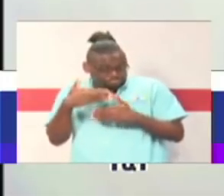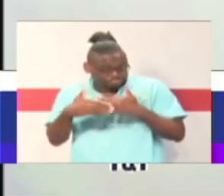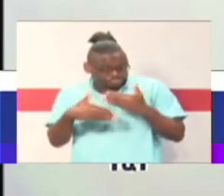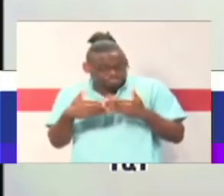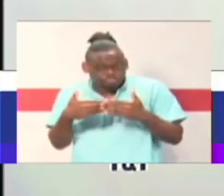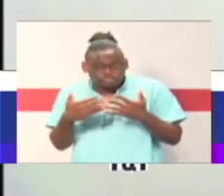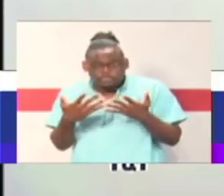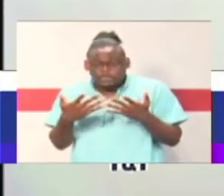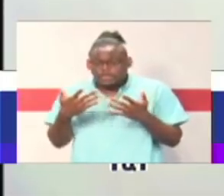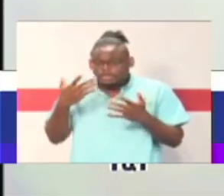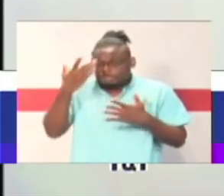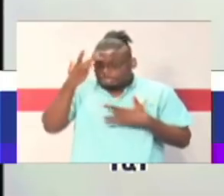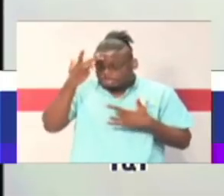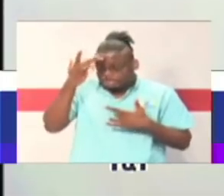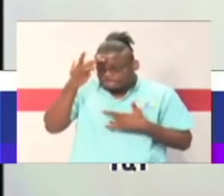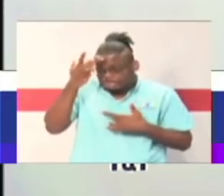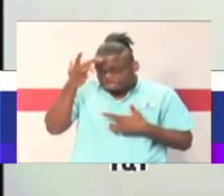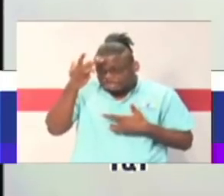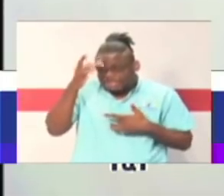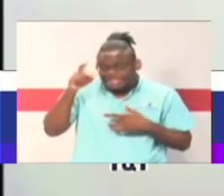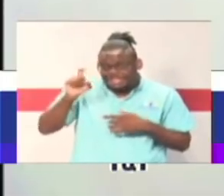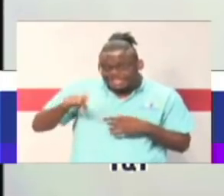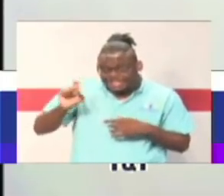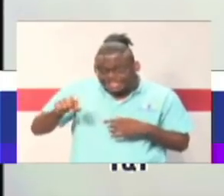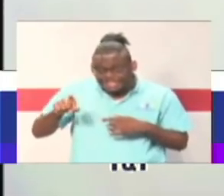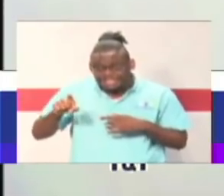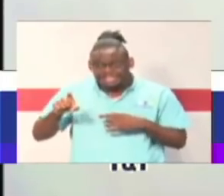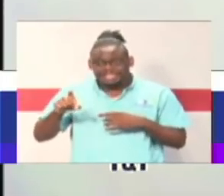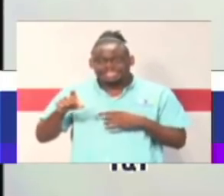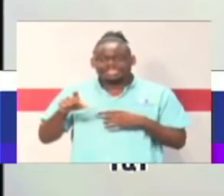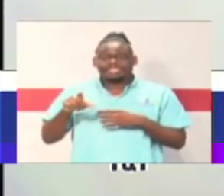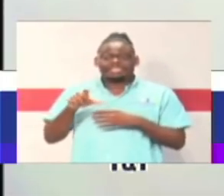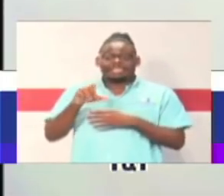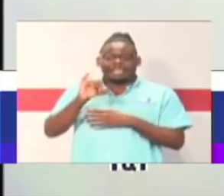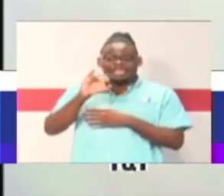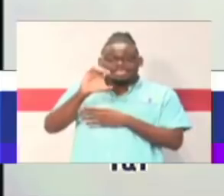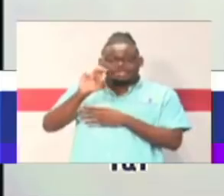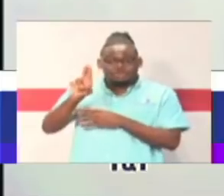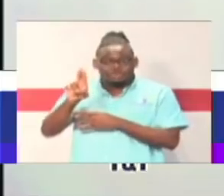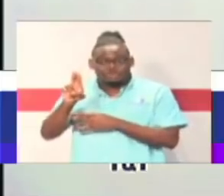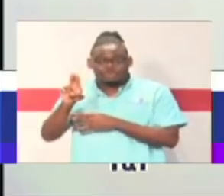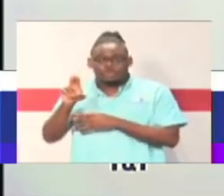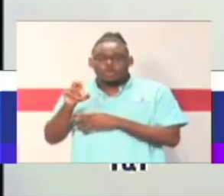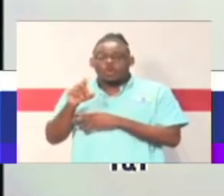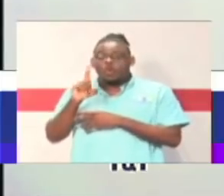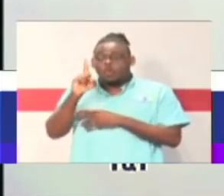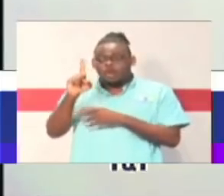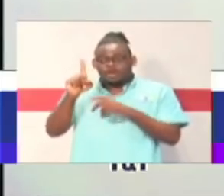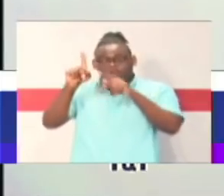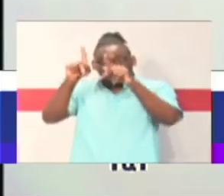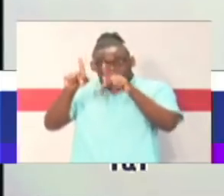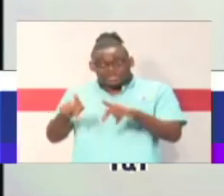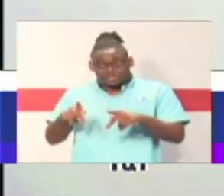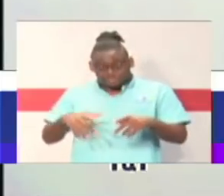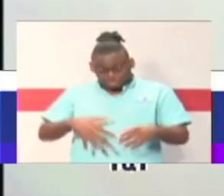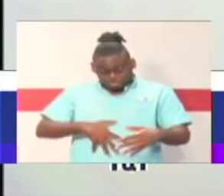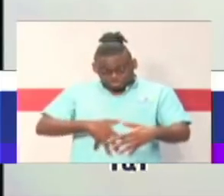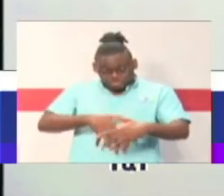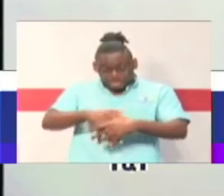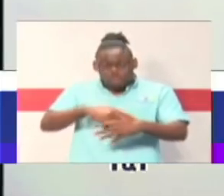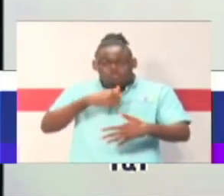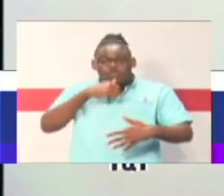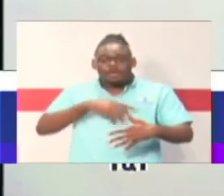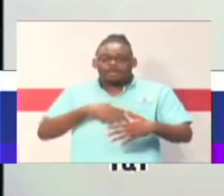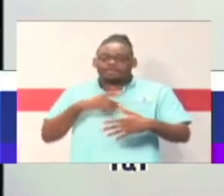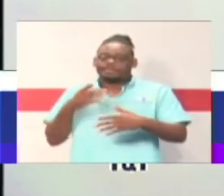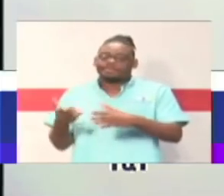pneumonia, requiring intensive care, and unfortunately one maternal death. Witnessing this played a role in my decision